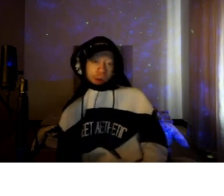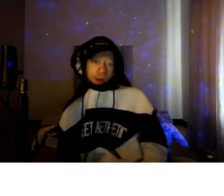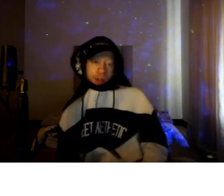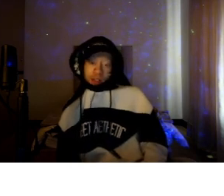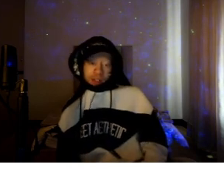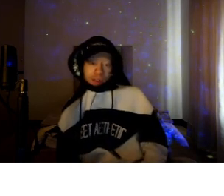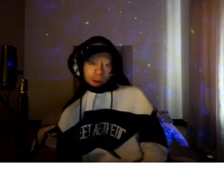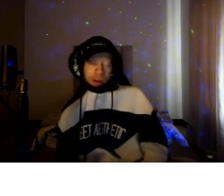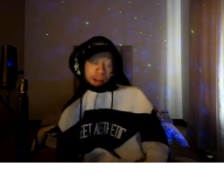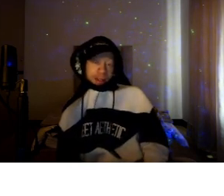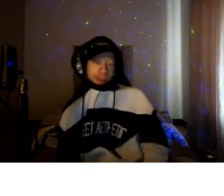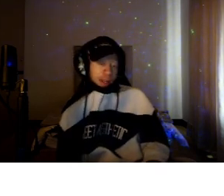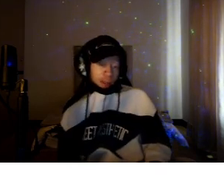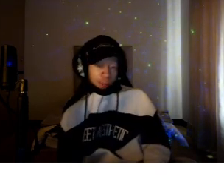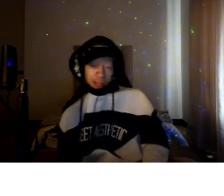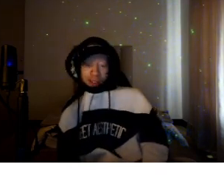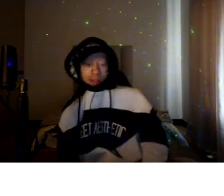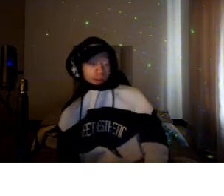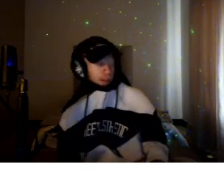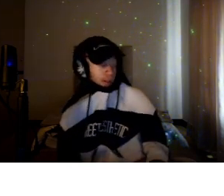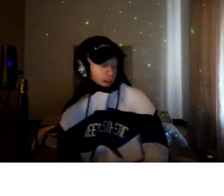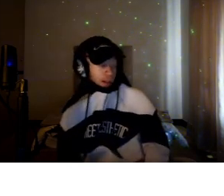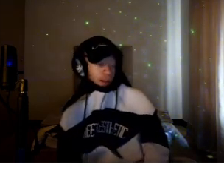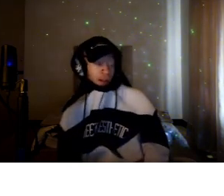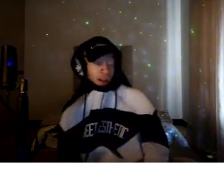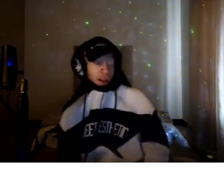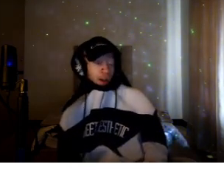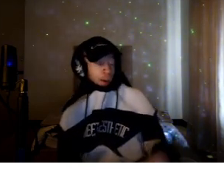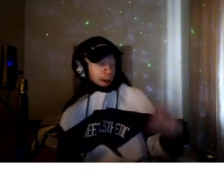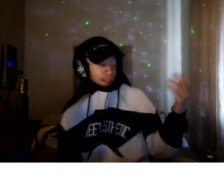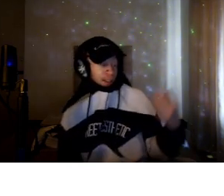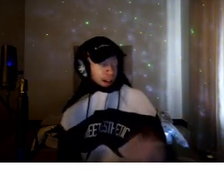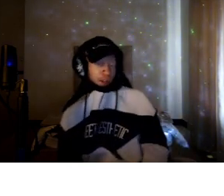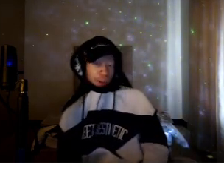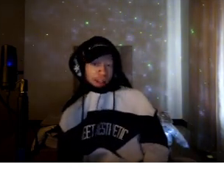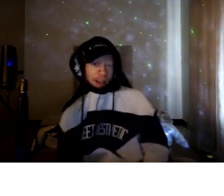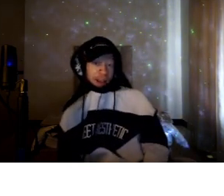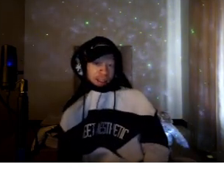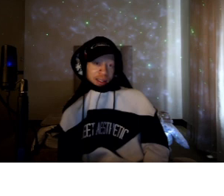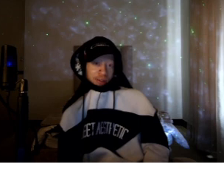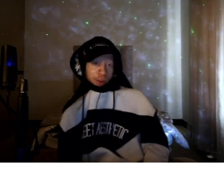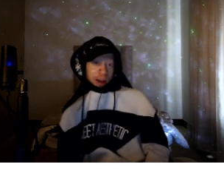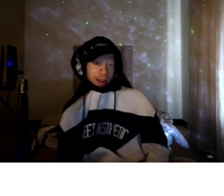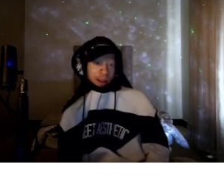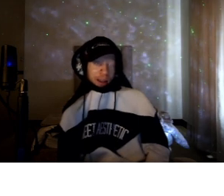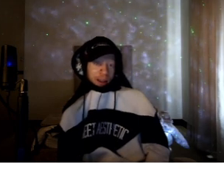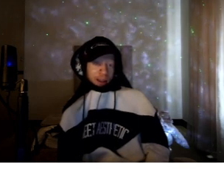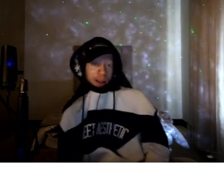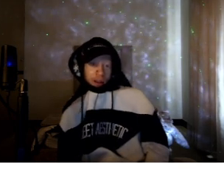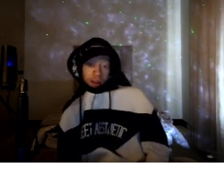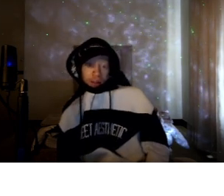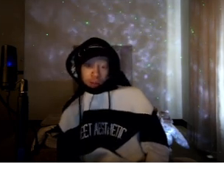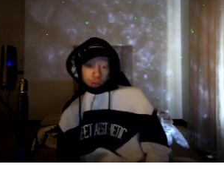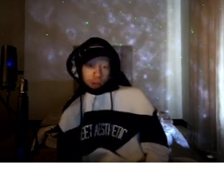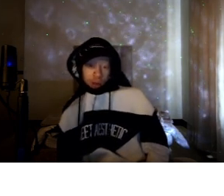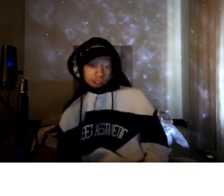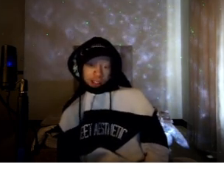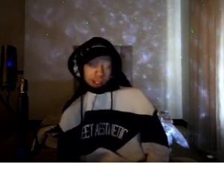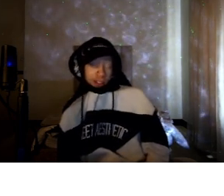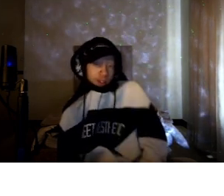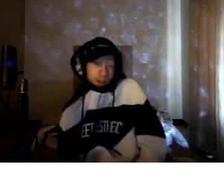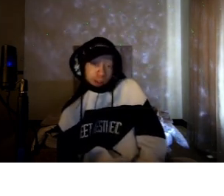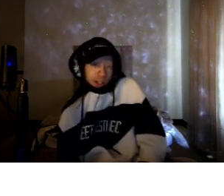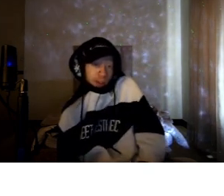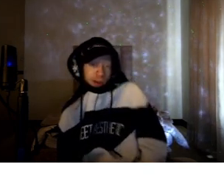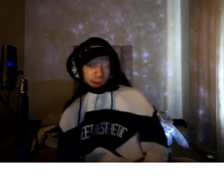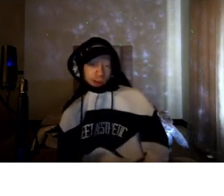doing work. It doesn't matter what it is. Making beats, going outside and doing dances for money. Like, if you're doing it consistently,